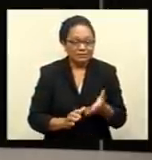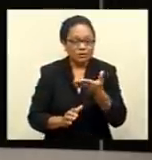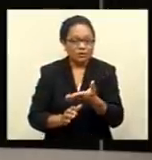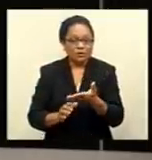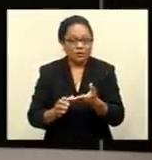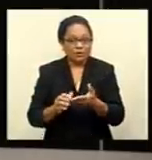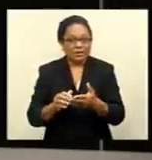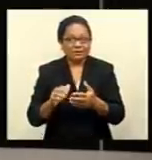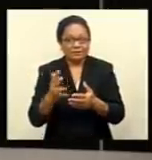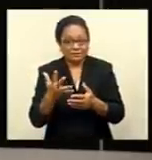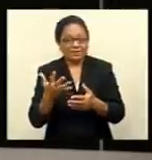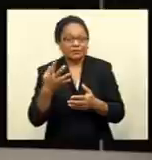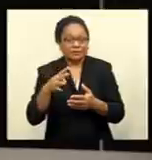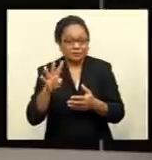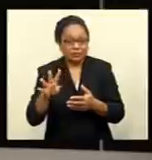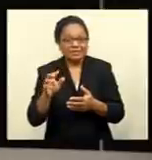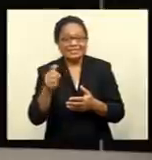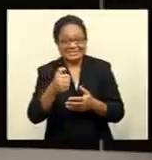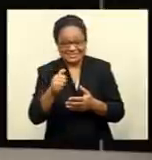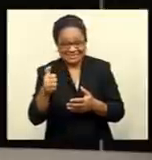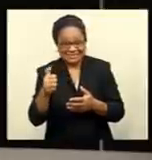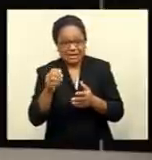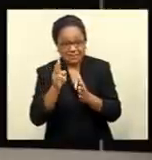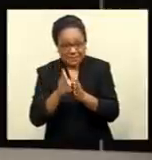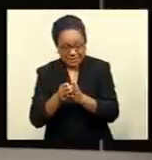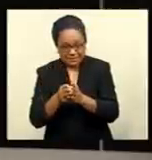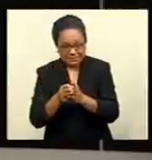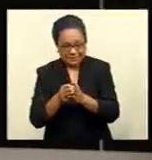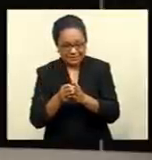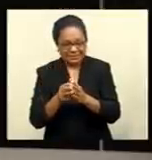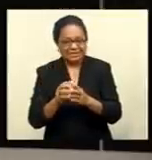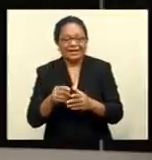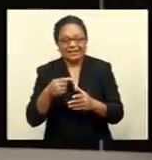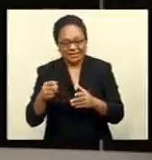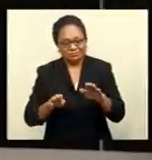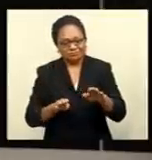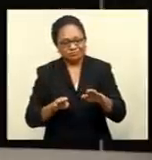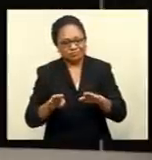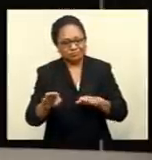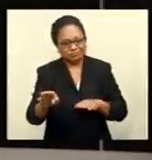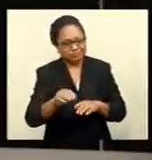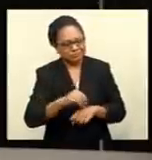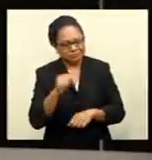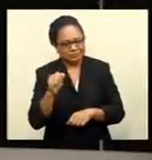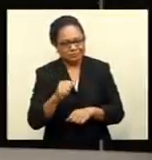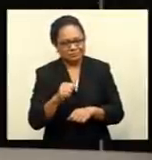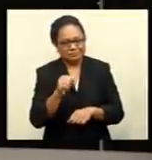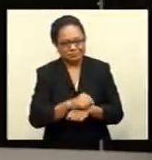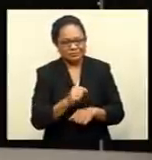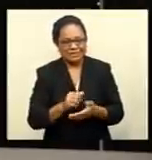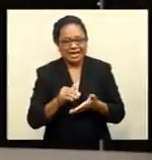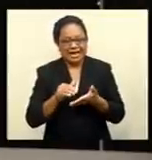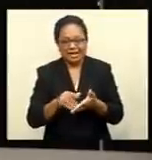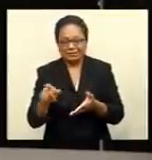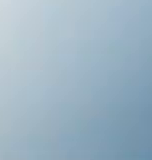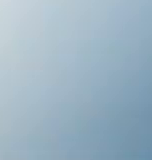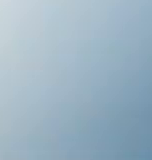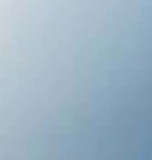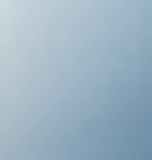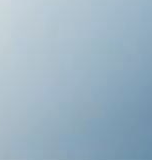and 66th minutes in Penrith, raced away to round out their regular season in fine